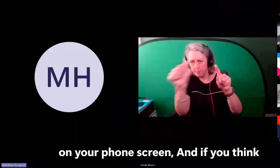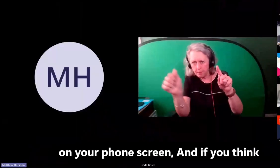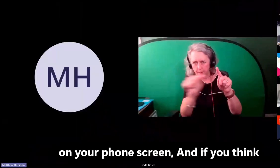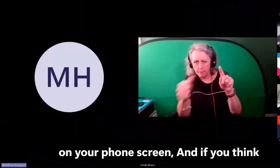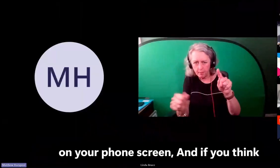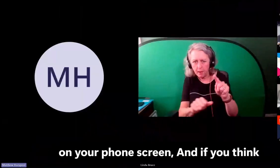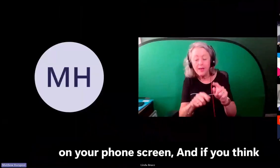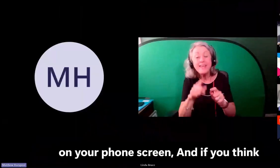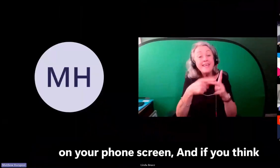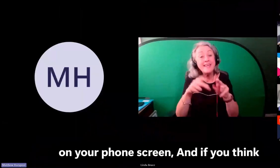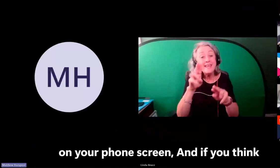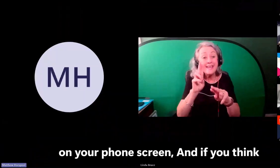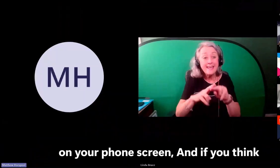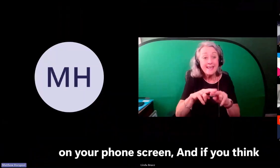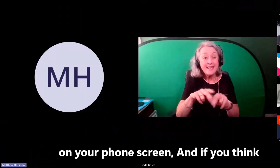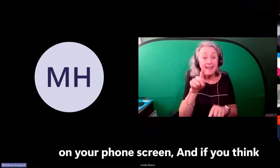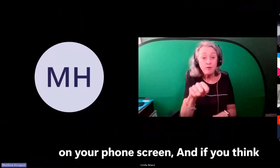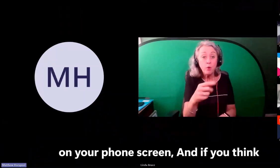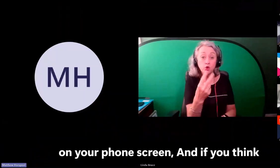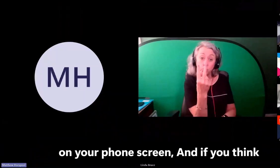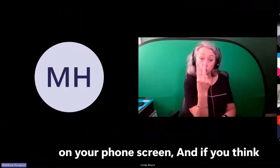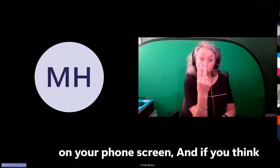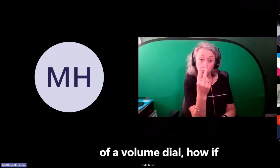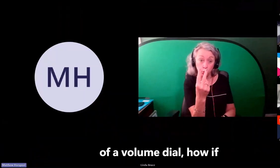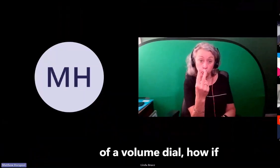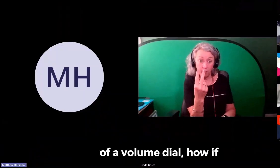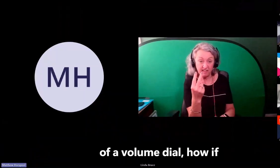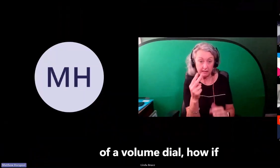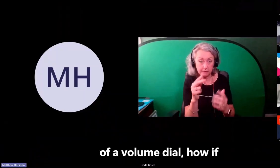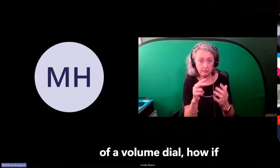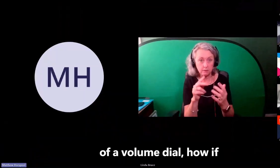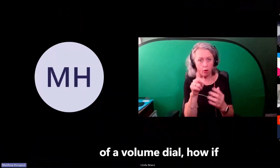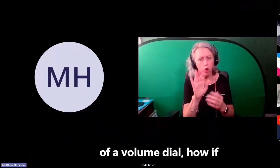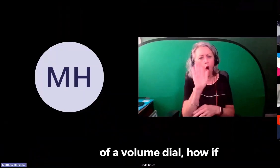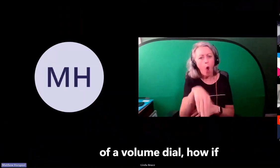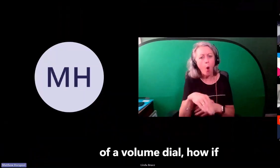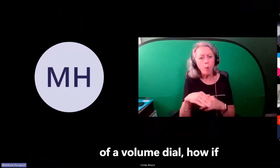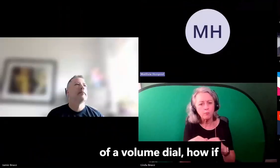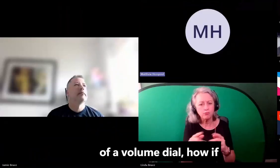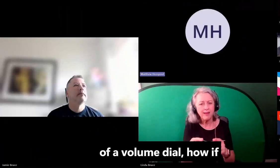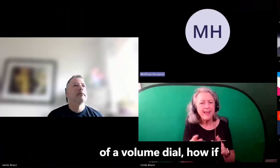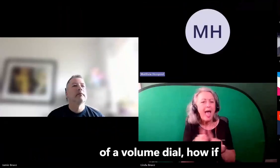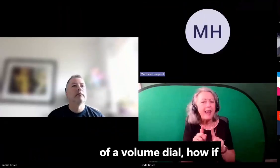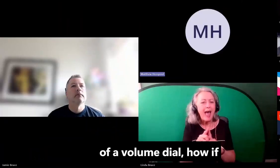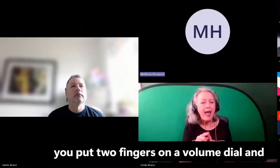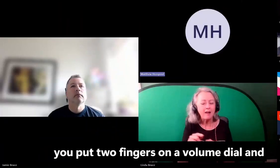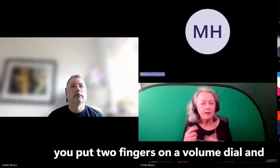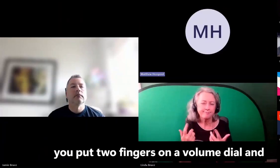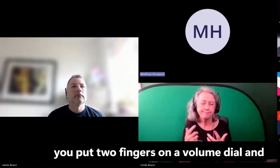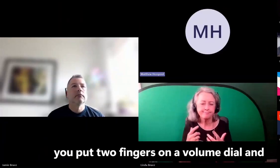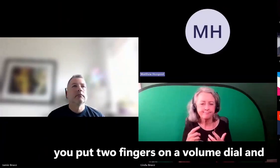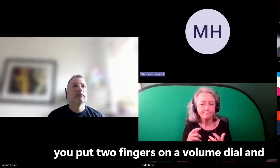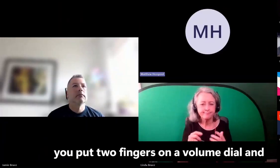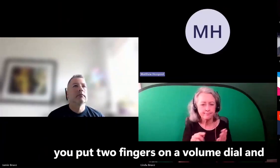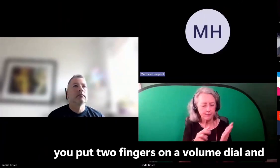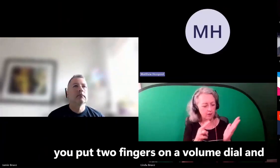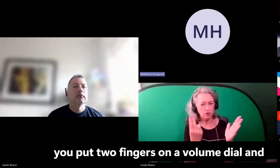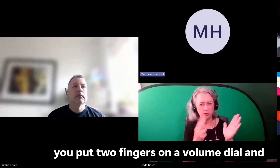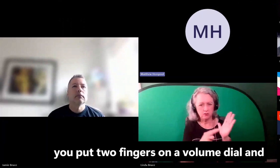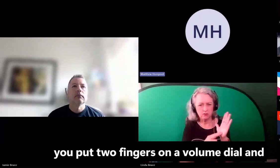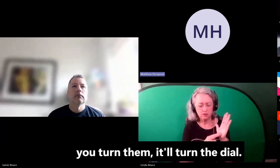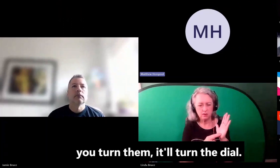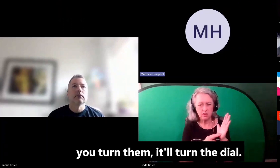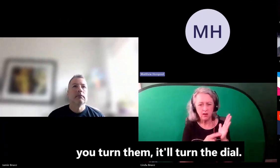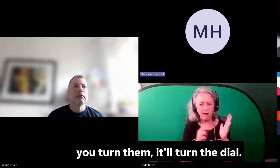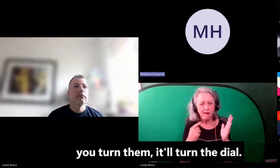fingers on your phone screen, and if you think of like a volume dial, you know how if you put two fingers on a volume dial